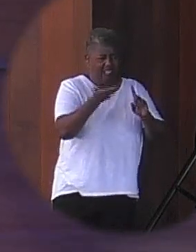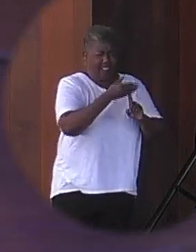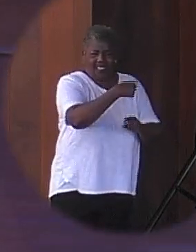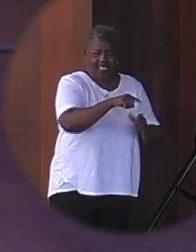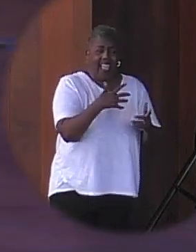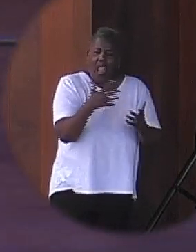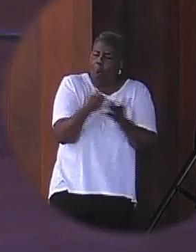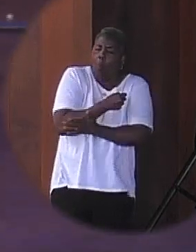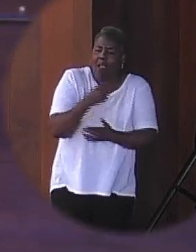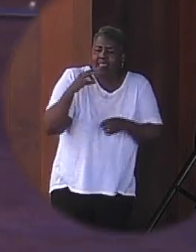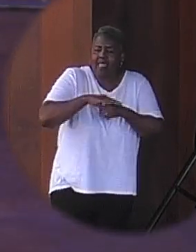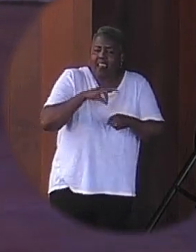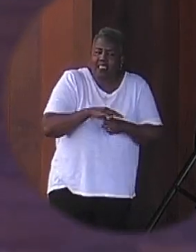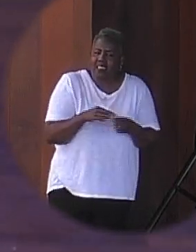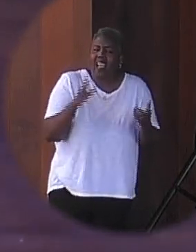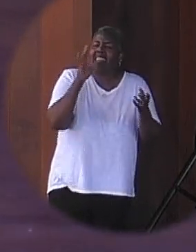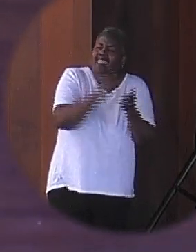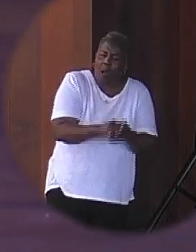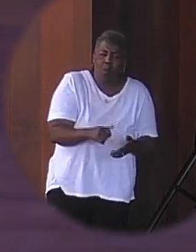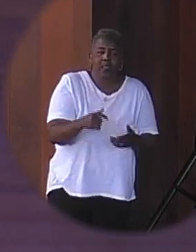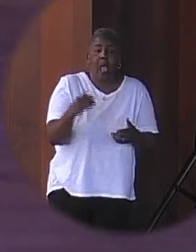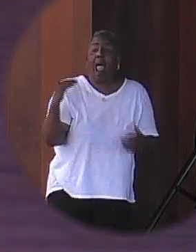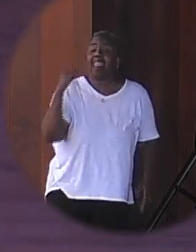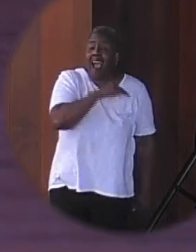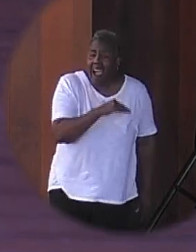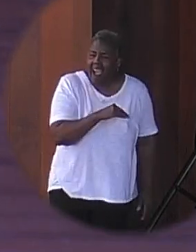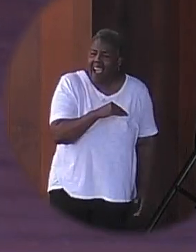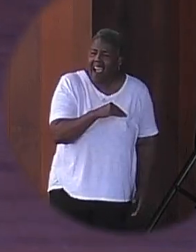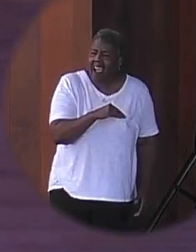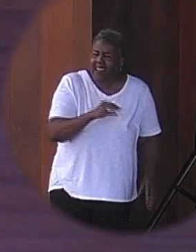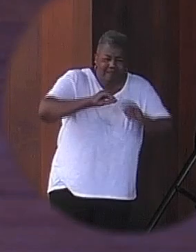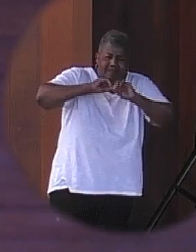he won the election, which was a bold-faced lie.